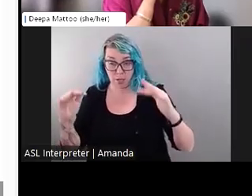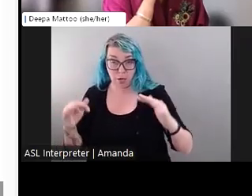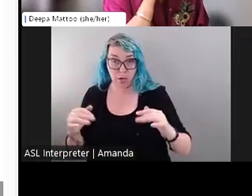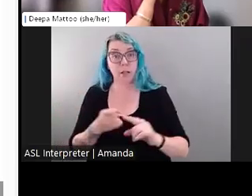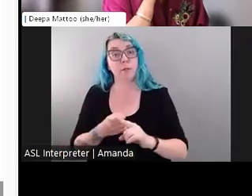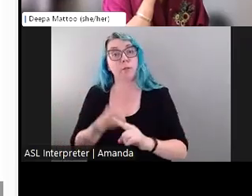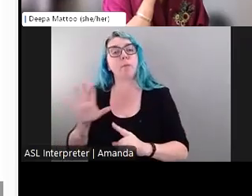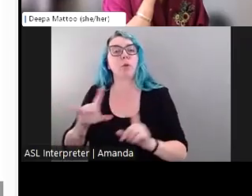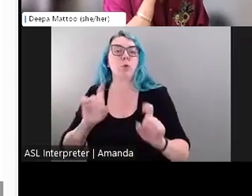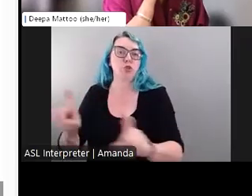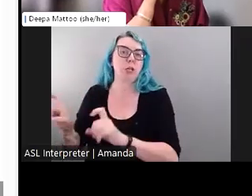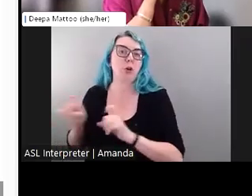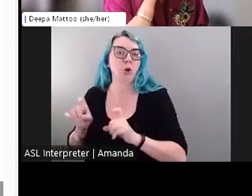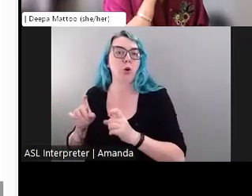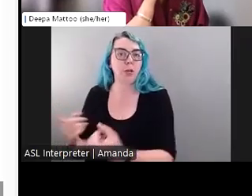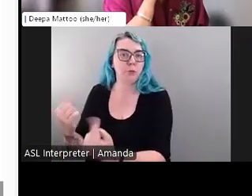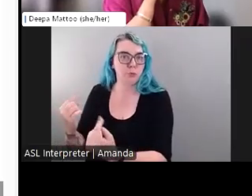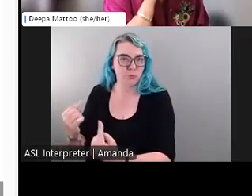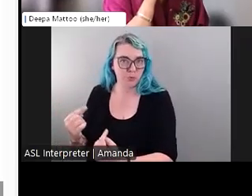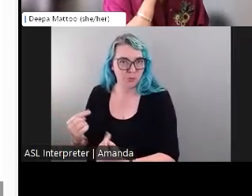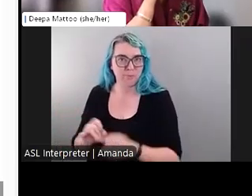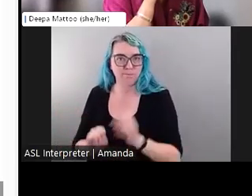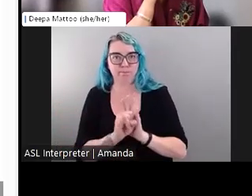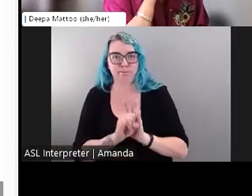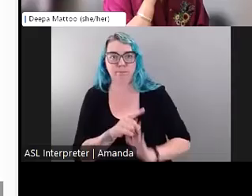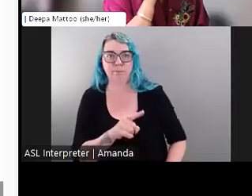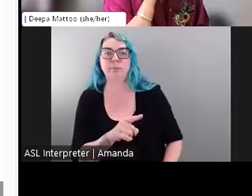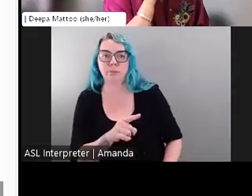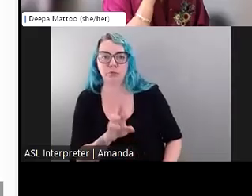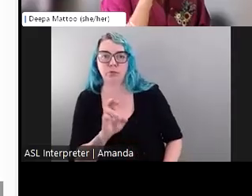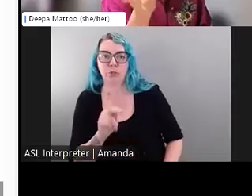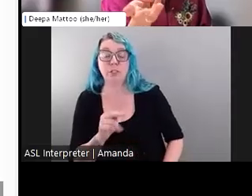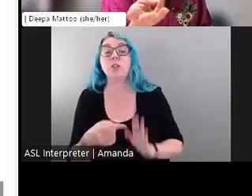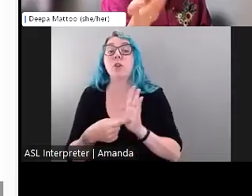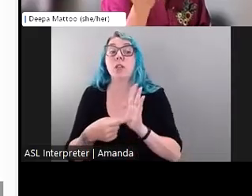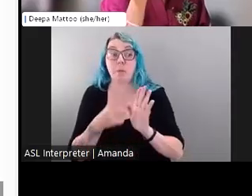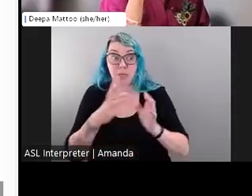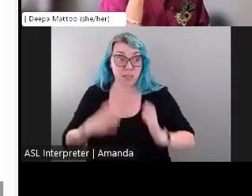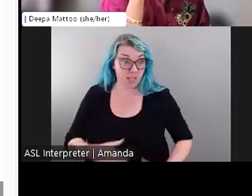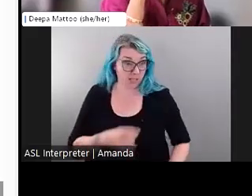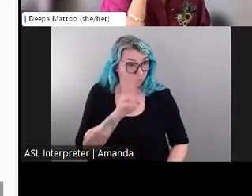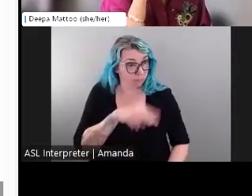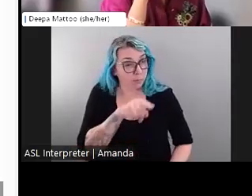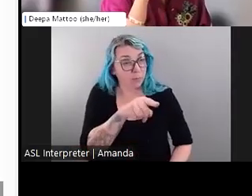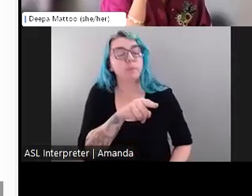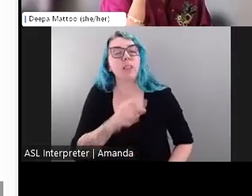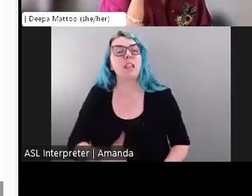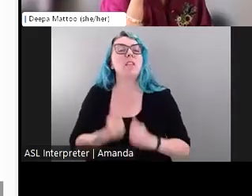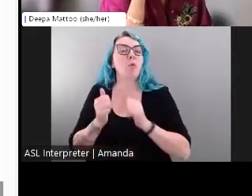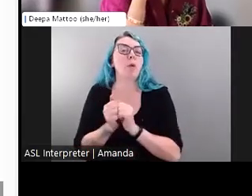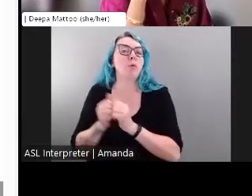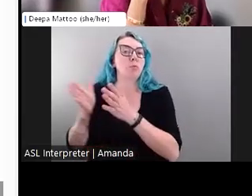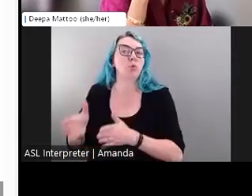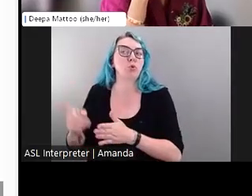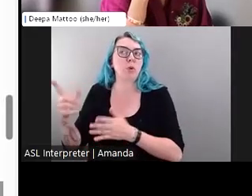were identified in the questionnaire. So for example, this client is living with a person who caused harm, so they'll receive the safety strategy